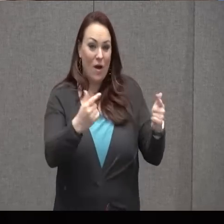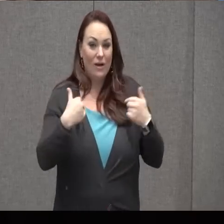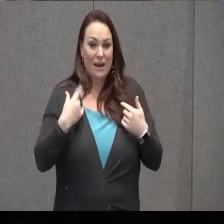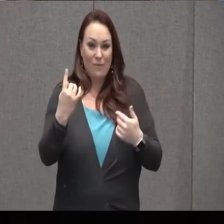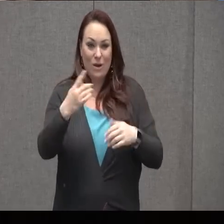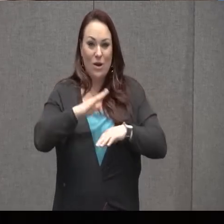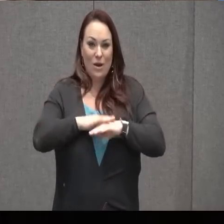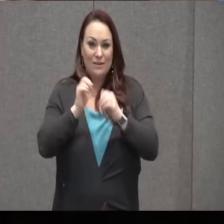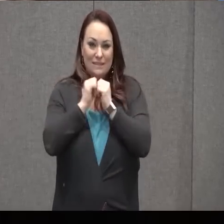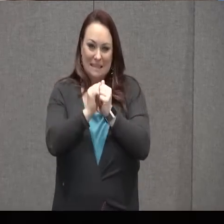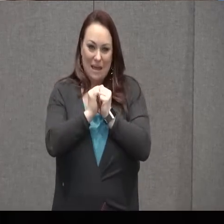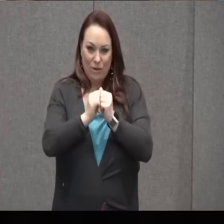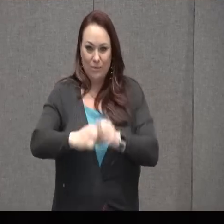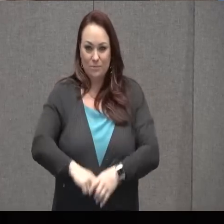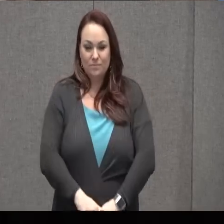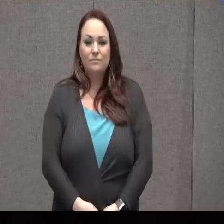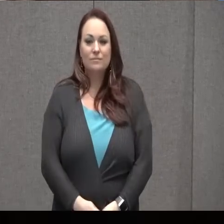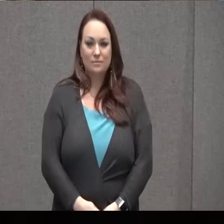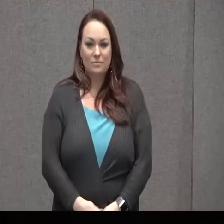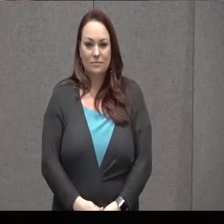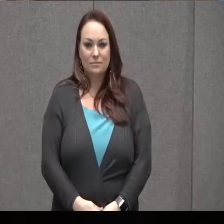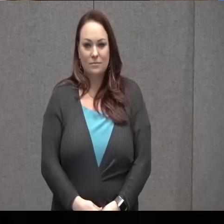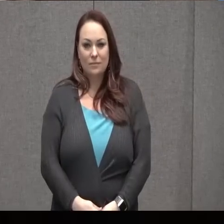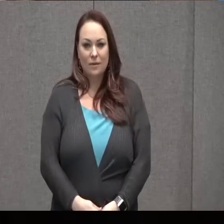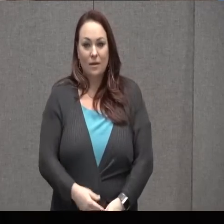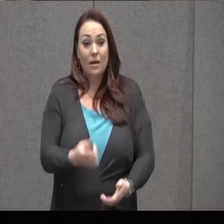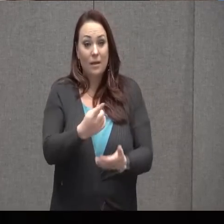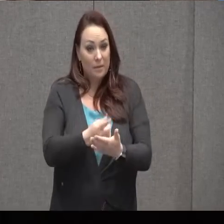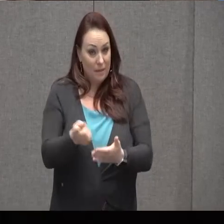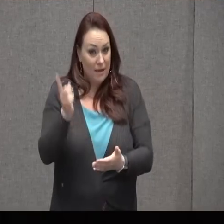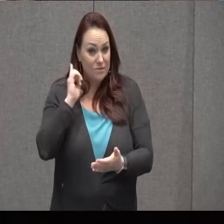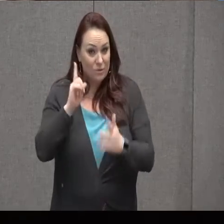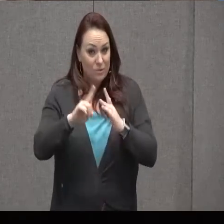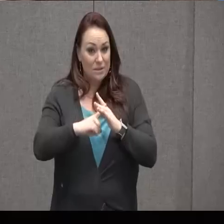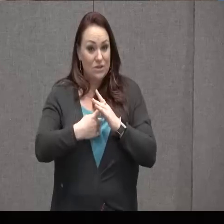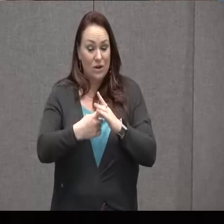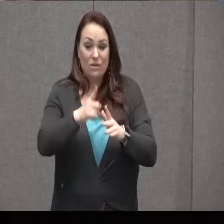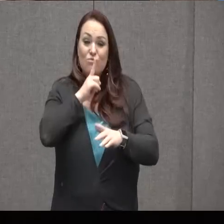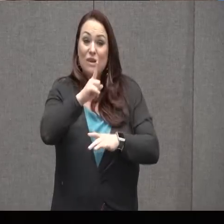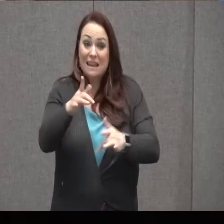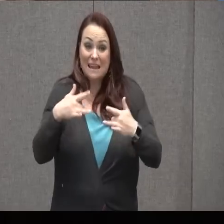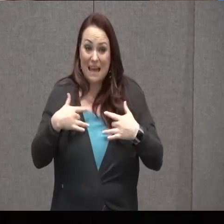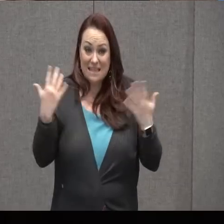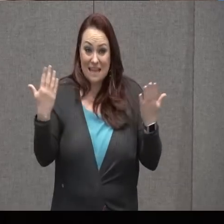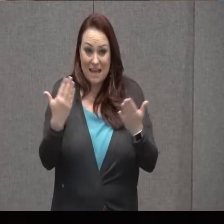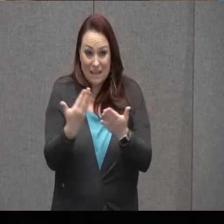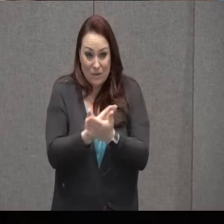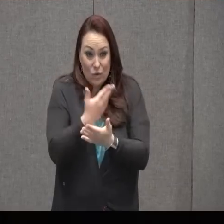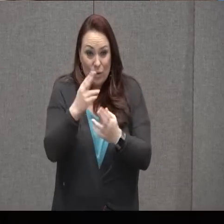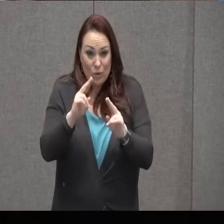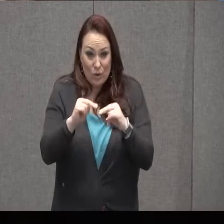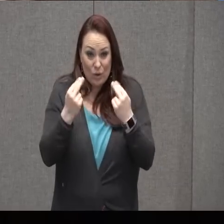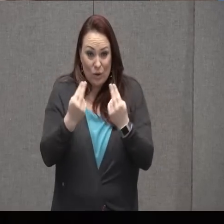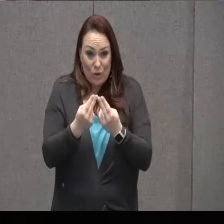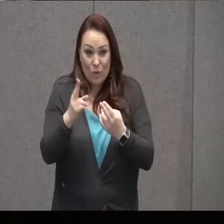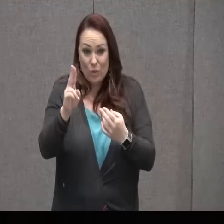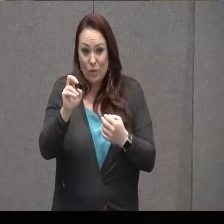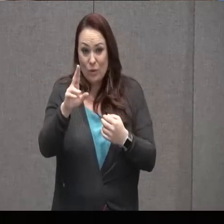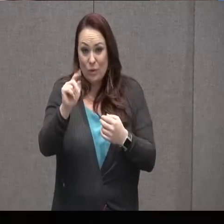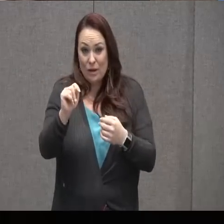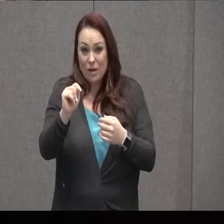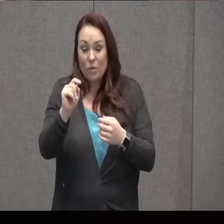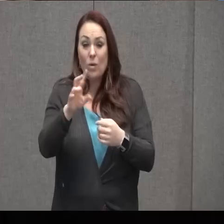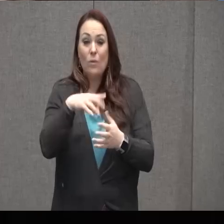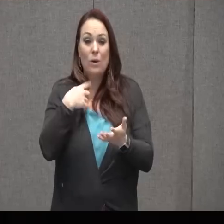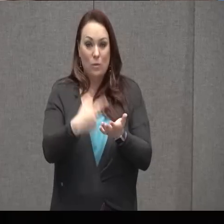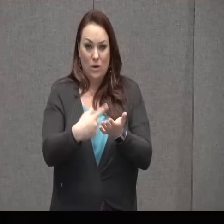together. Now, last week we started a really exciting new unit where we were addressing this